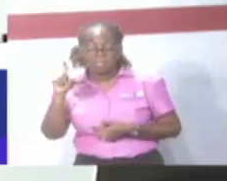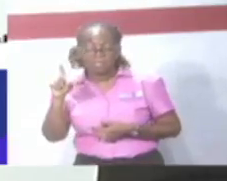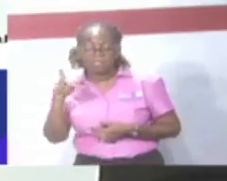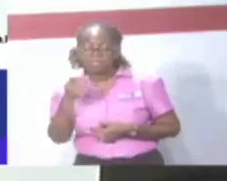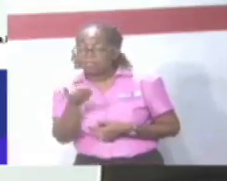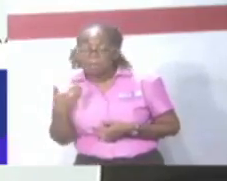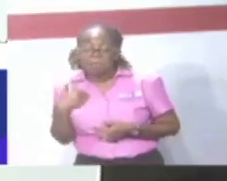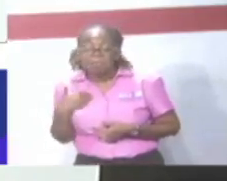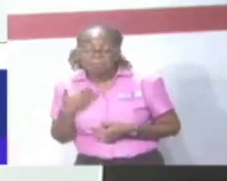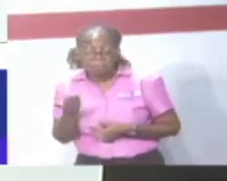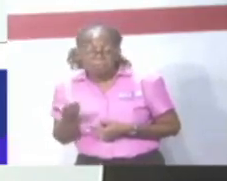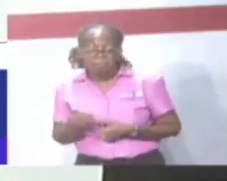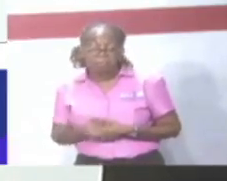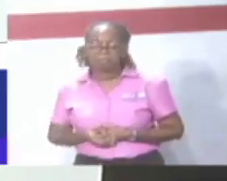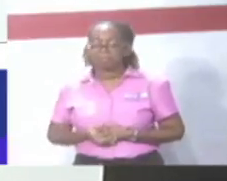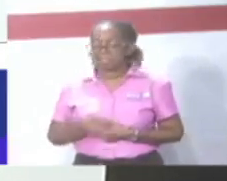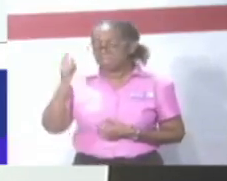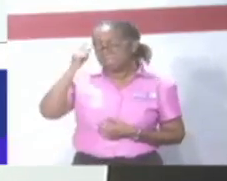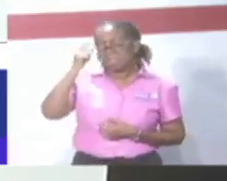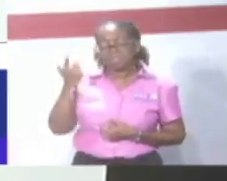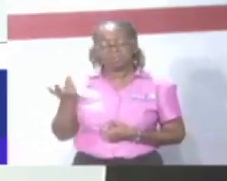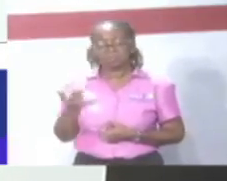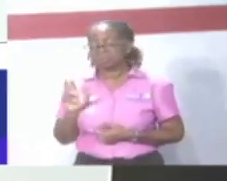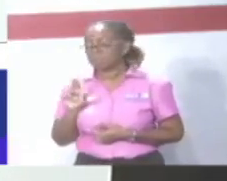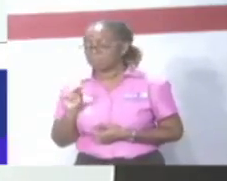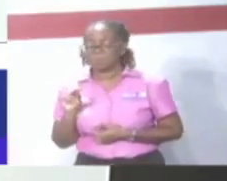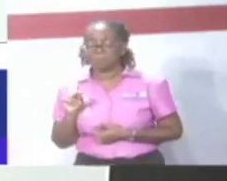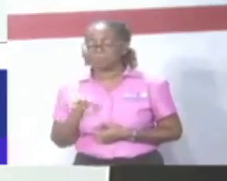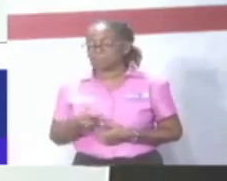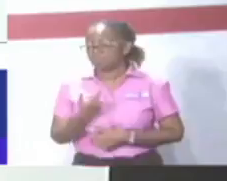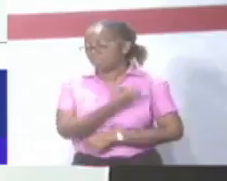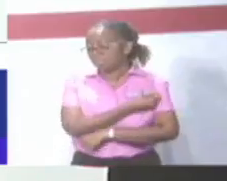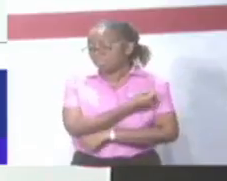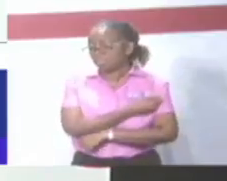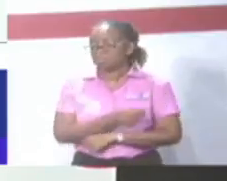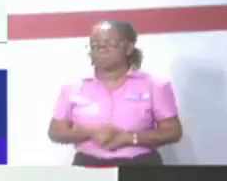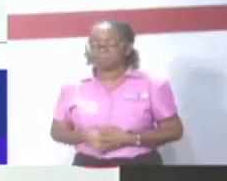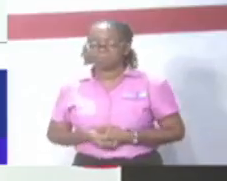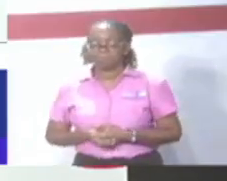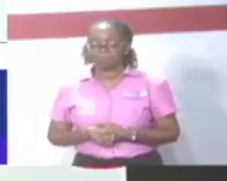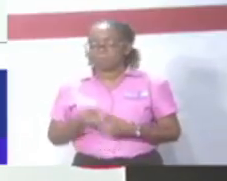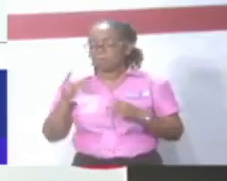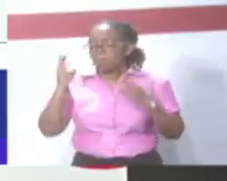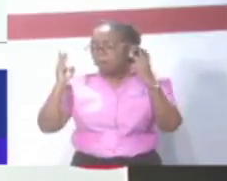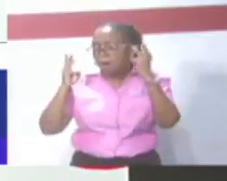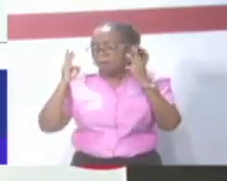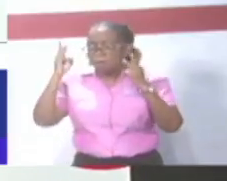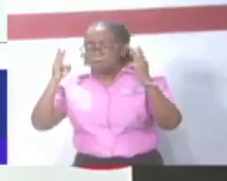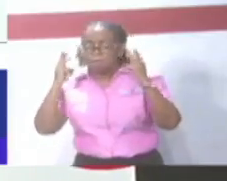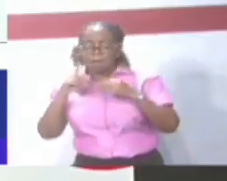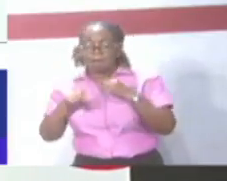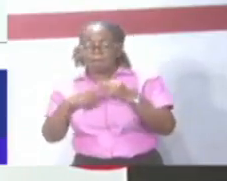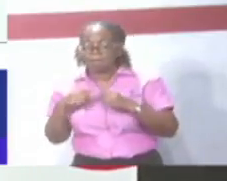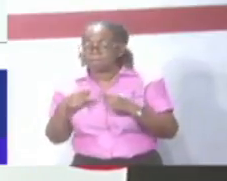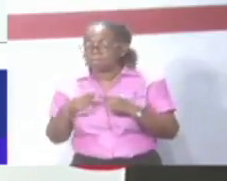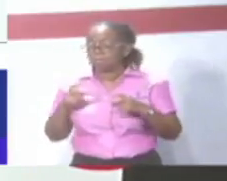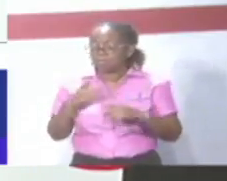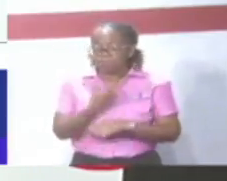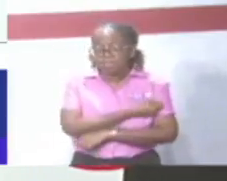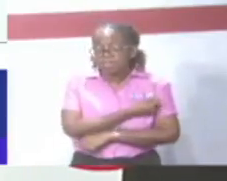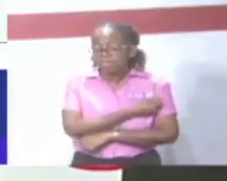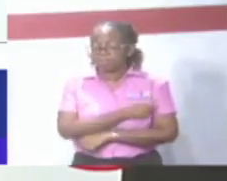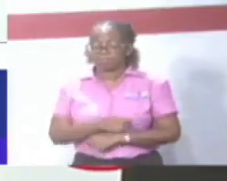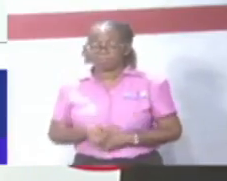vaccine? Or are you worried about the vaccine's side effects? Here to address these concerns and more is Dr.